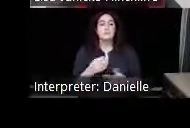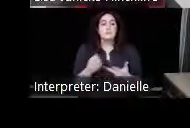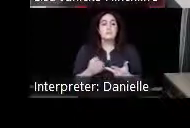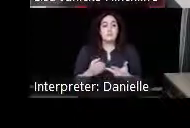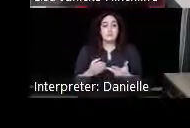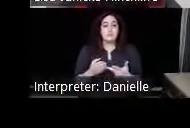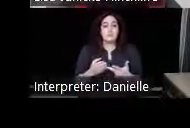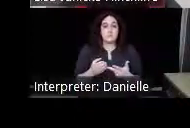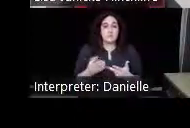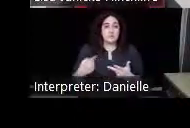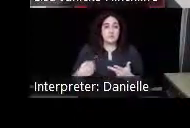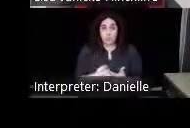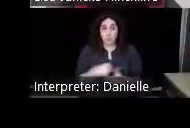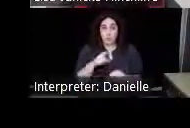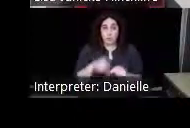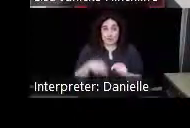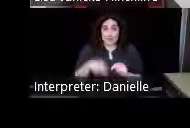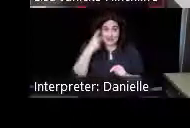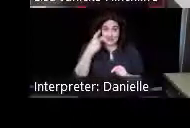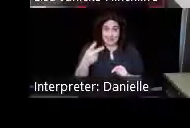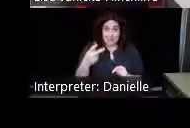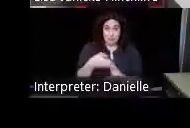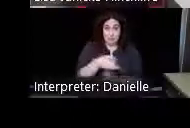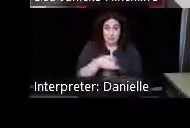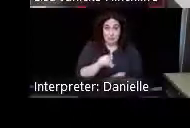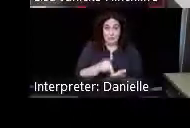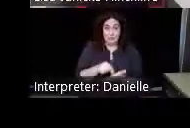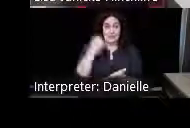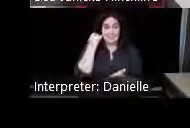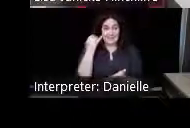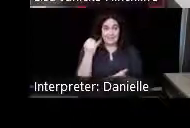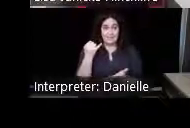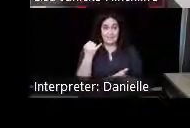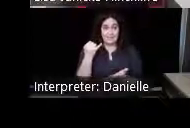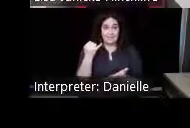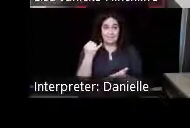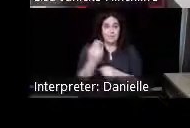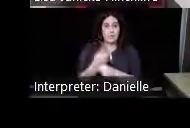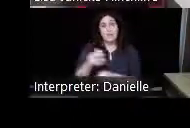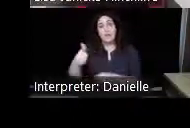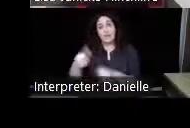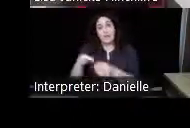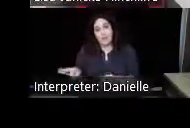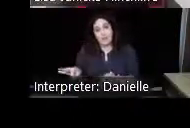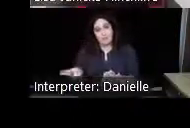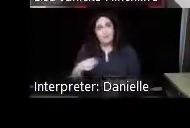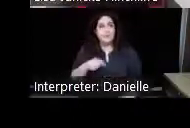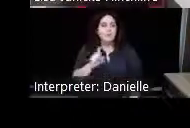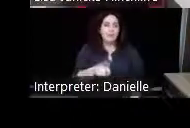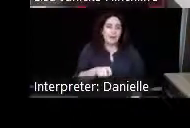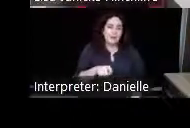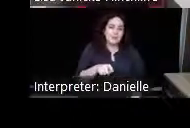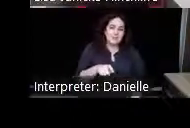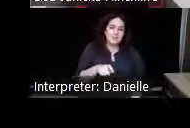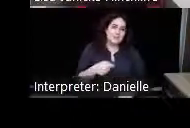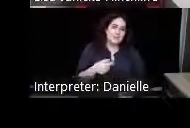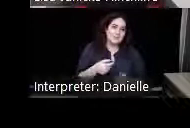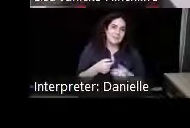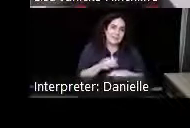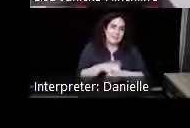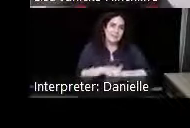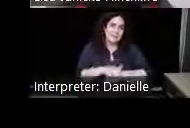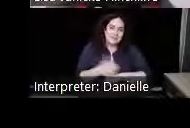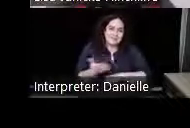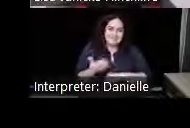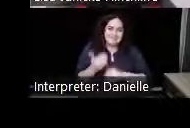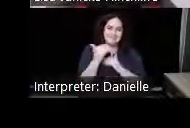to look at preprint platforms that were operating in the English language due to the limitations of the researchers and our